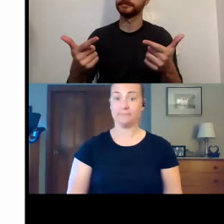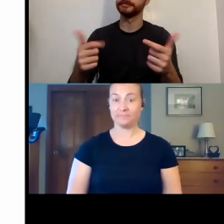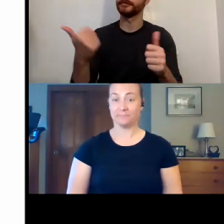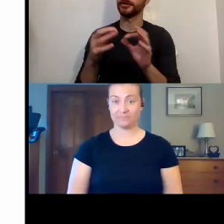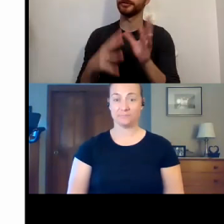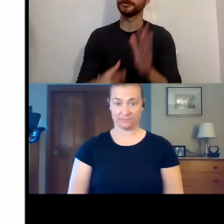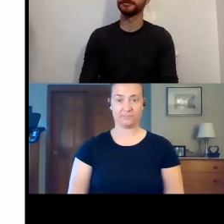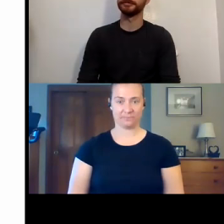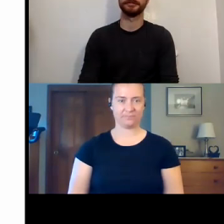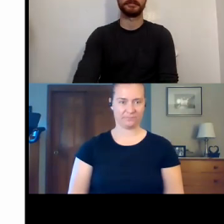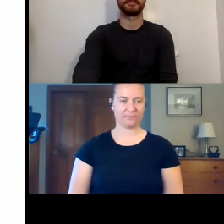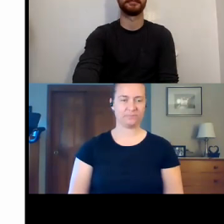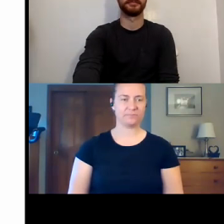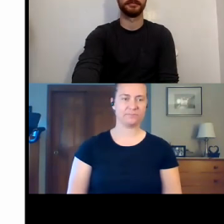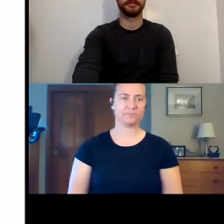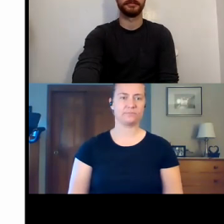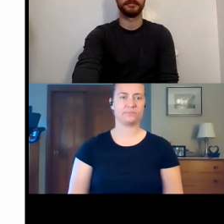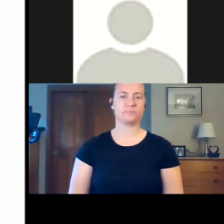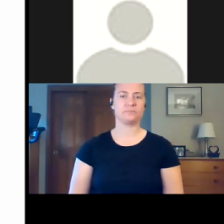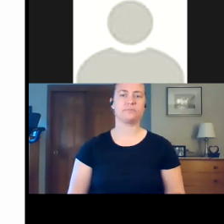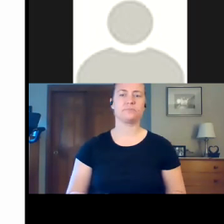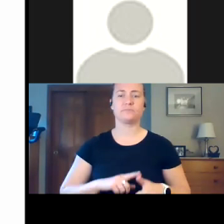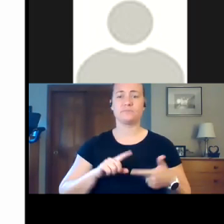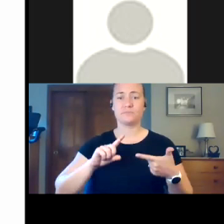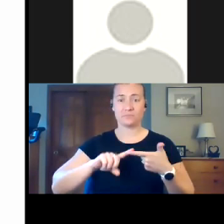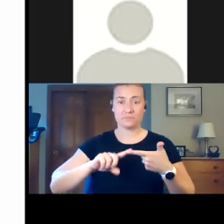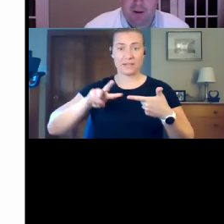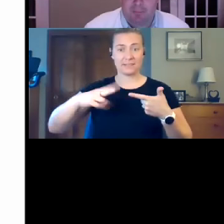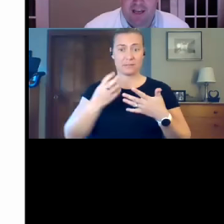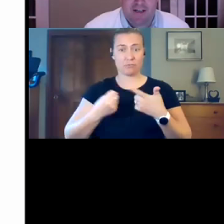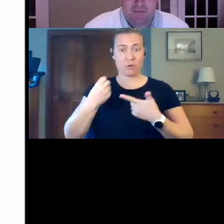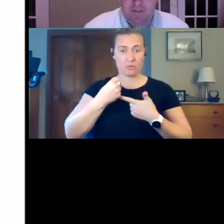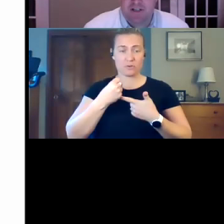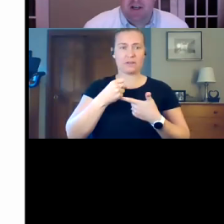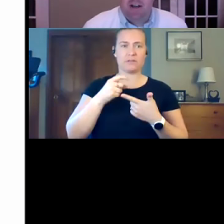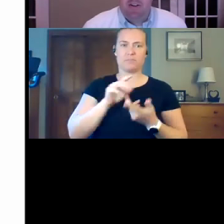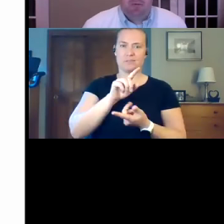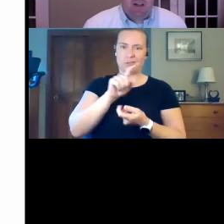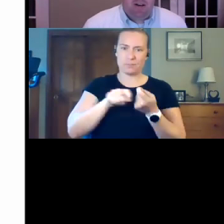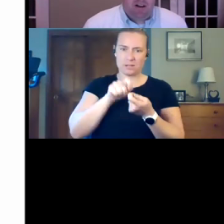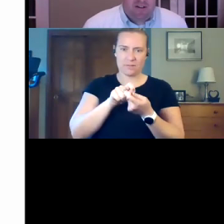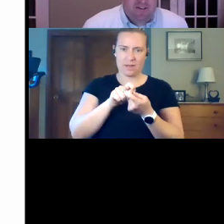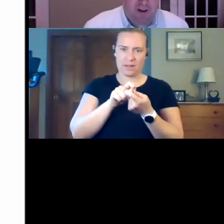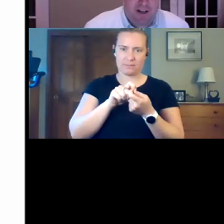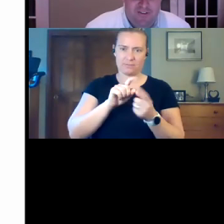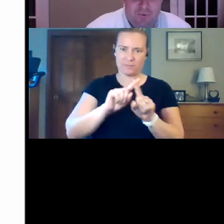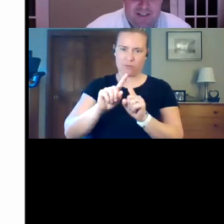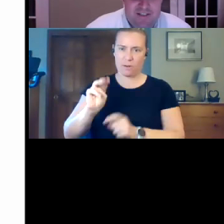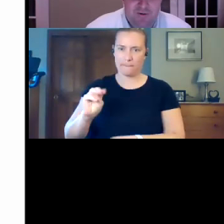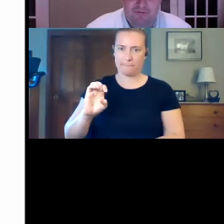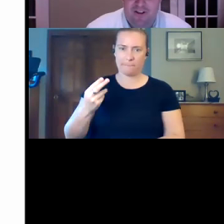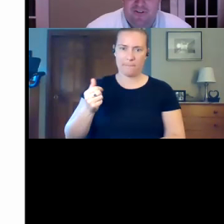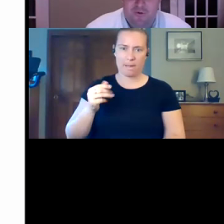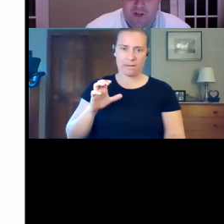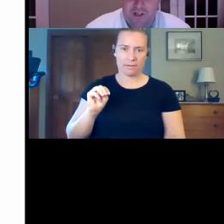So the second priority that we identified is really focused on specifying mechanisms. And these are really, this is defined as the processes